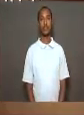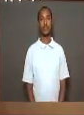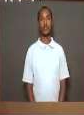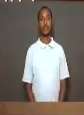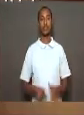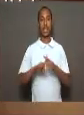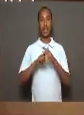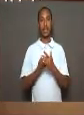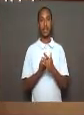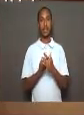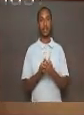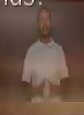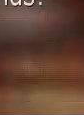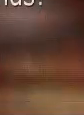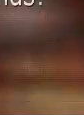Begin.